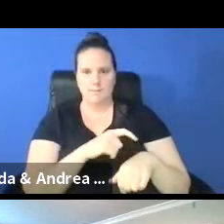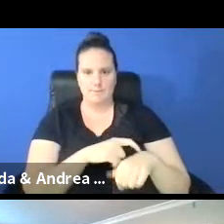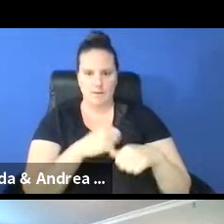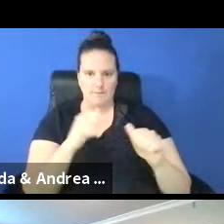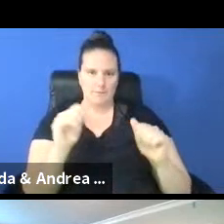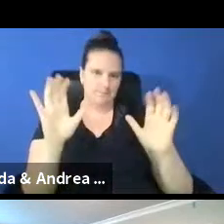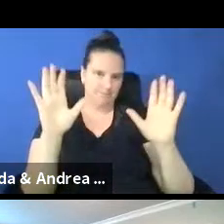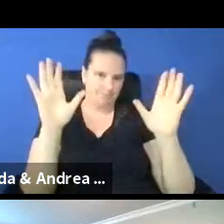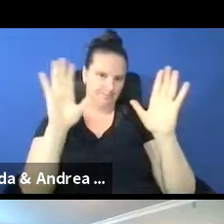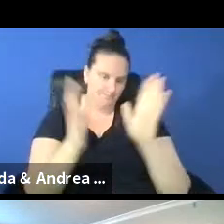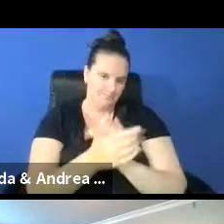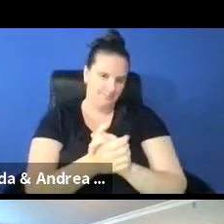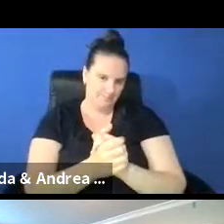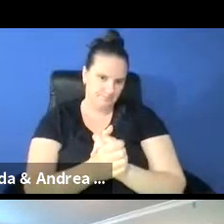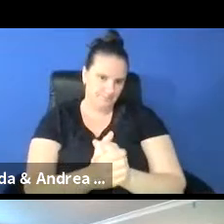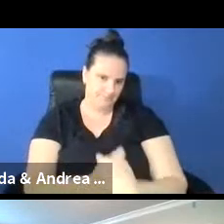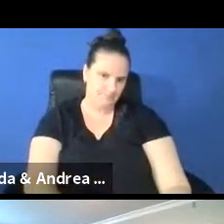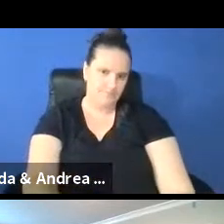efforts.